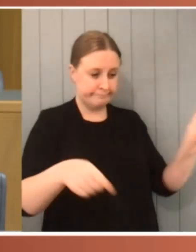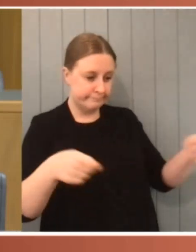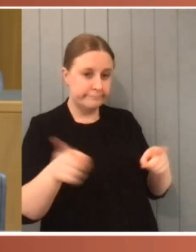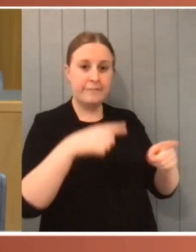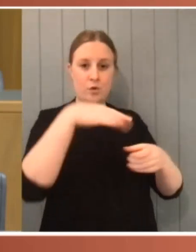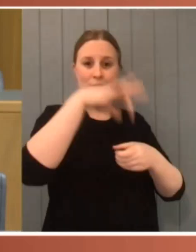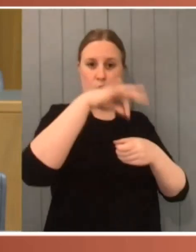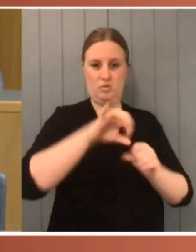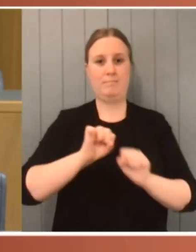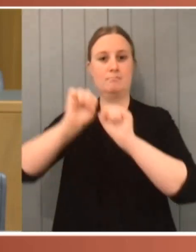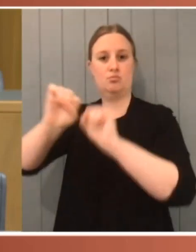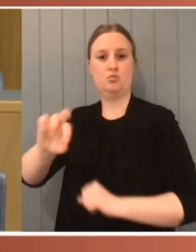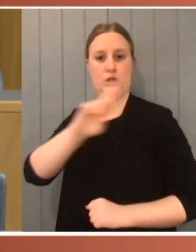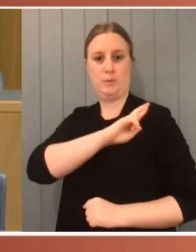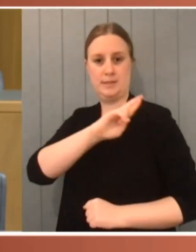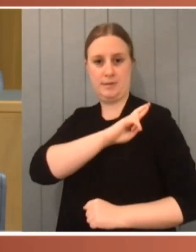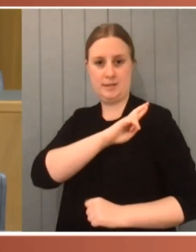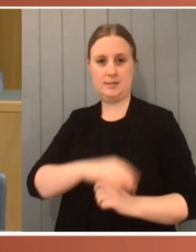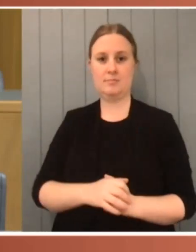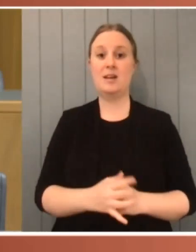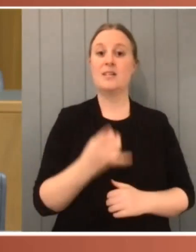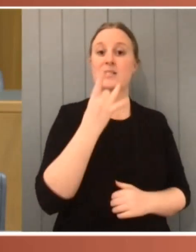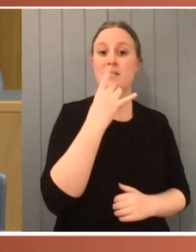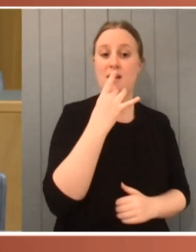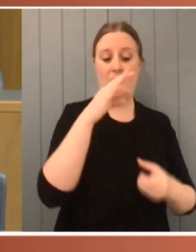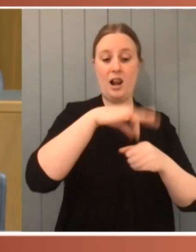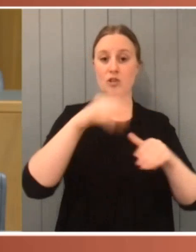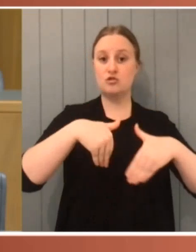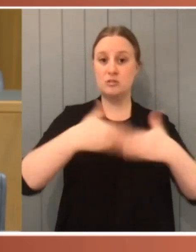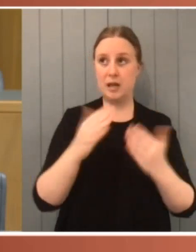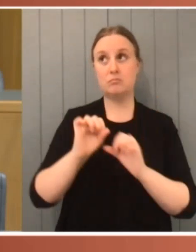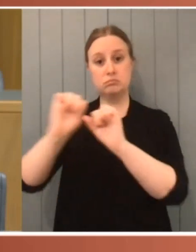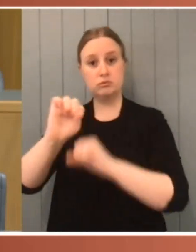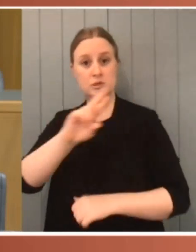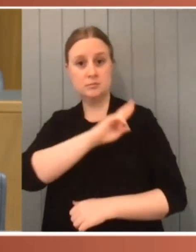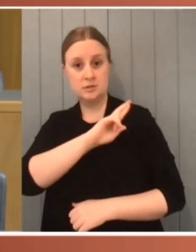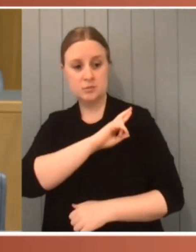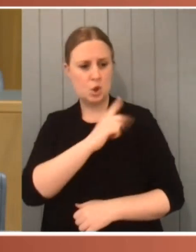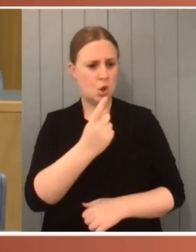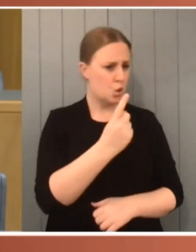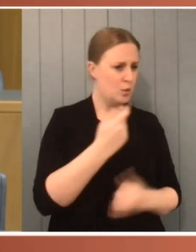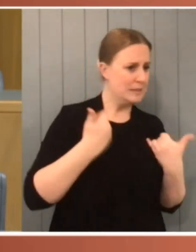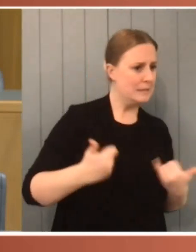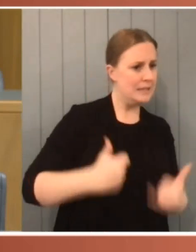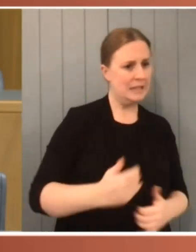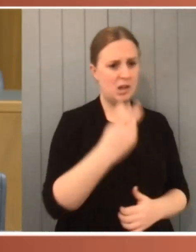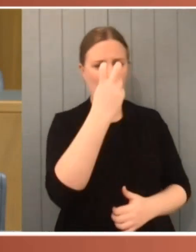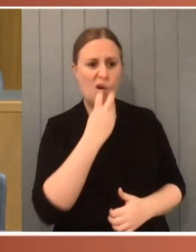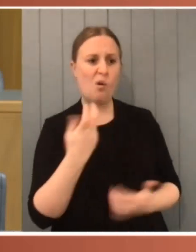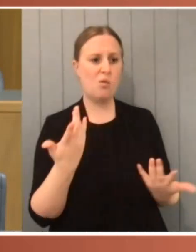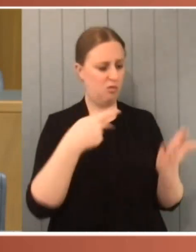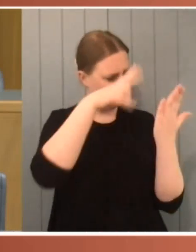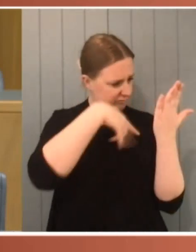few: Saturday election days, assistance for the ill and aged and those from non-English speaking